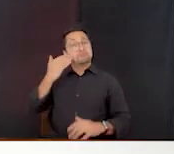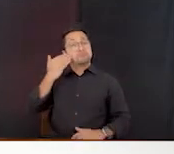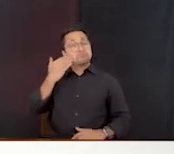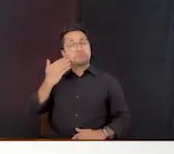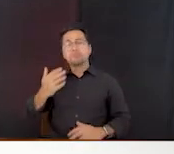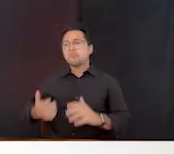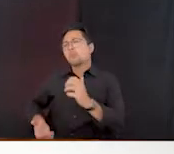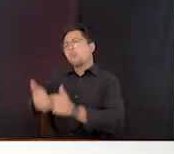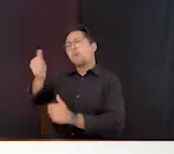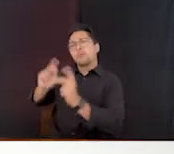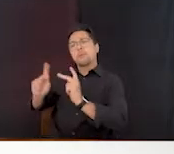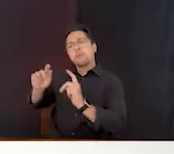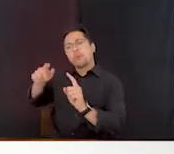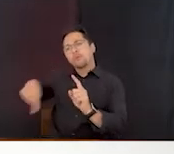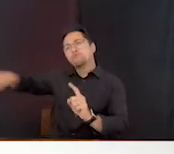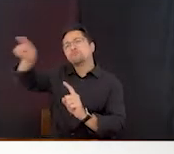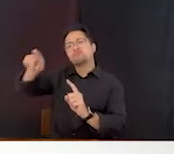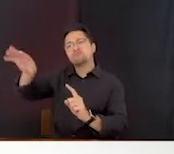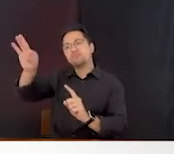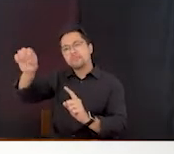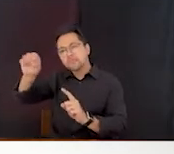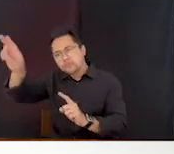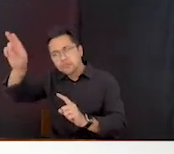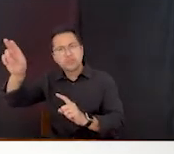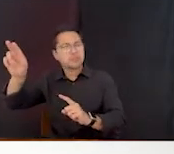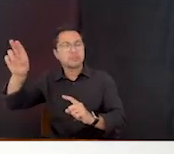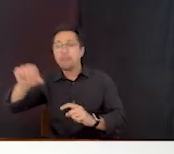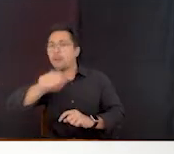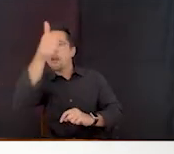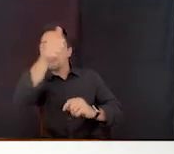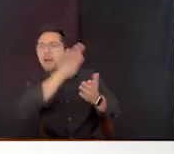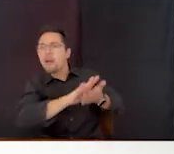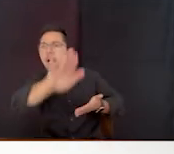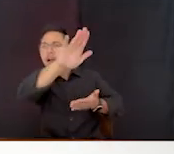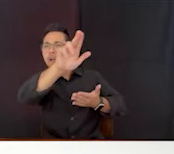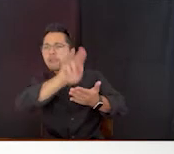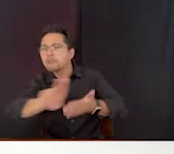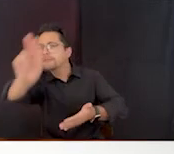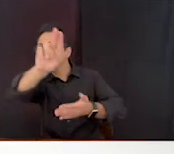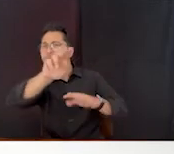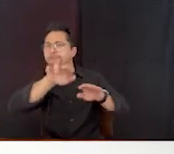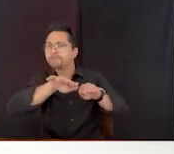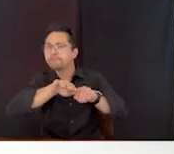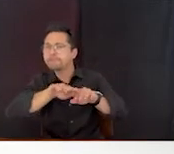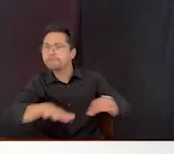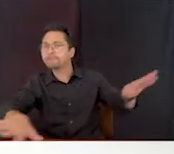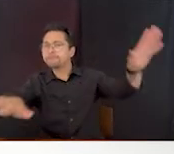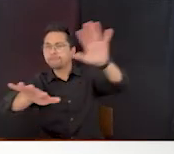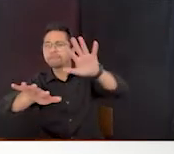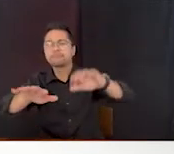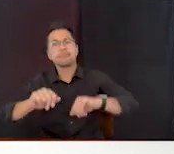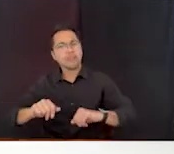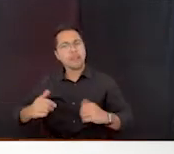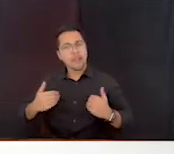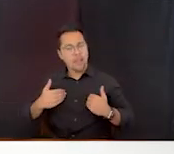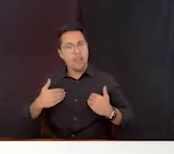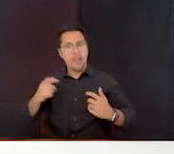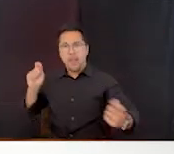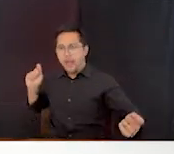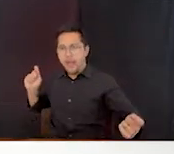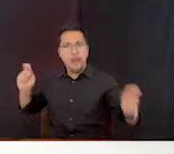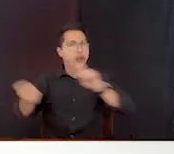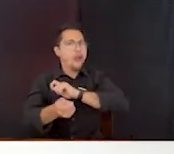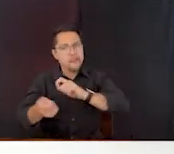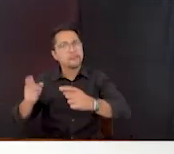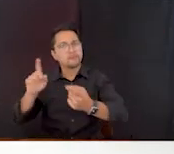with disabilities interacted with, this current pandemic moment over the past year. We